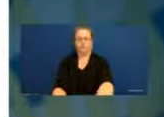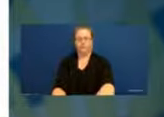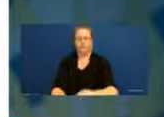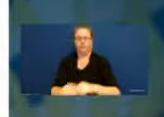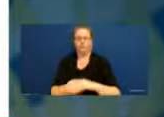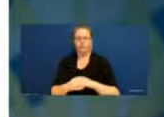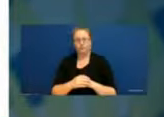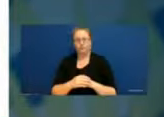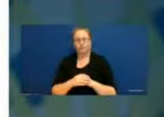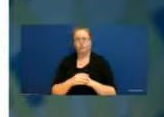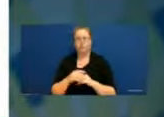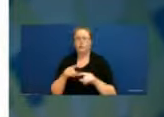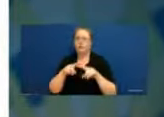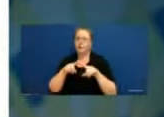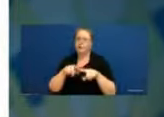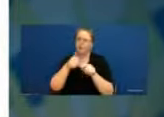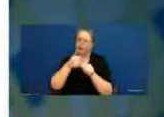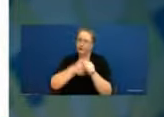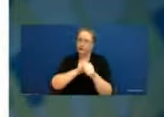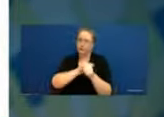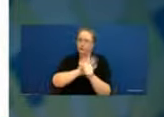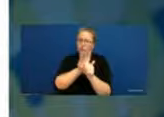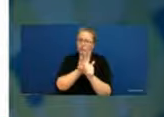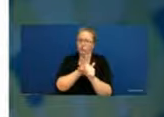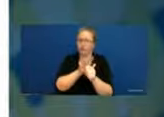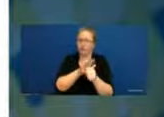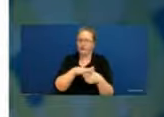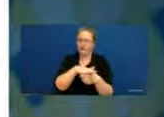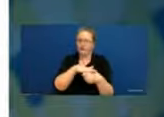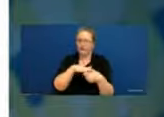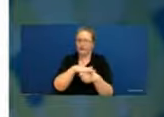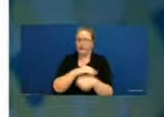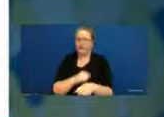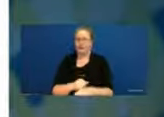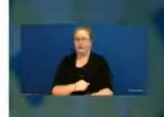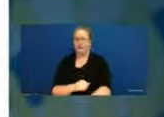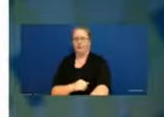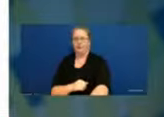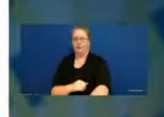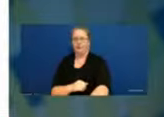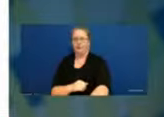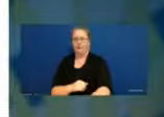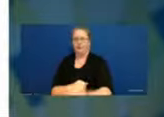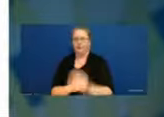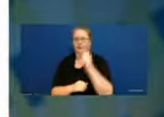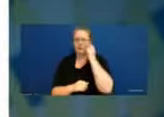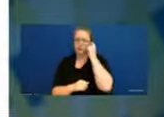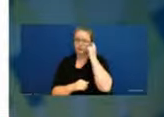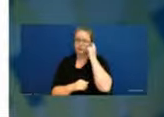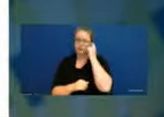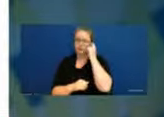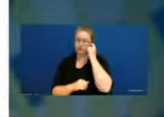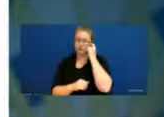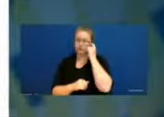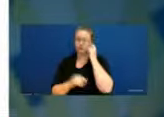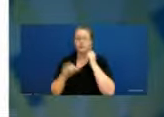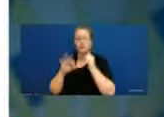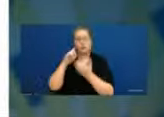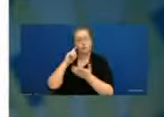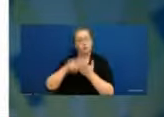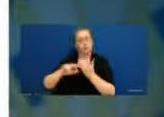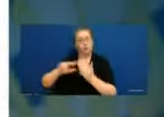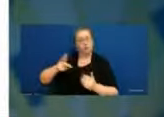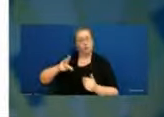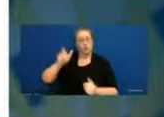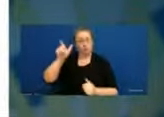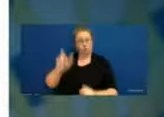addresses occupancy rate by COVID-19 sites. I've shared some of this information with you on Monday. If